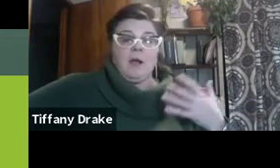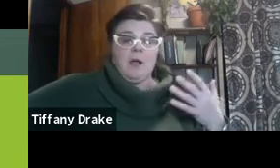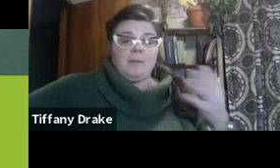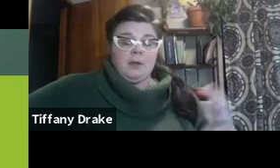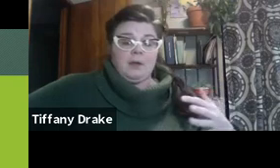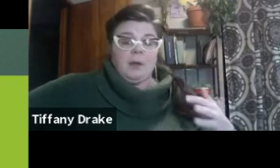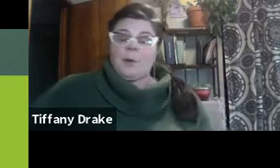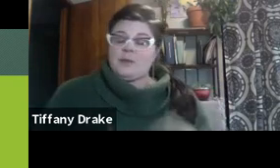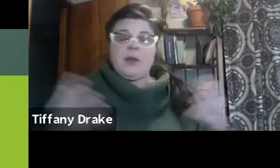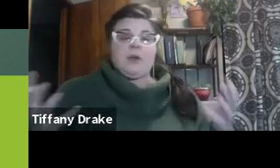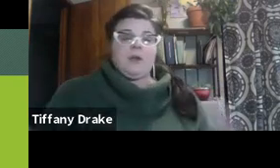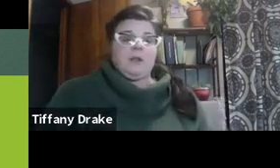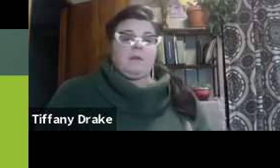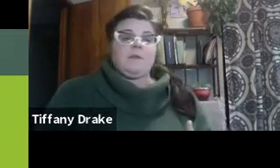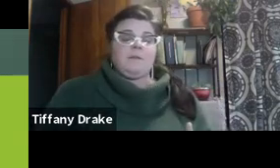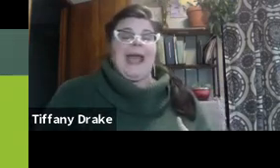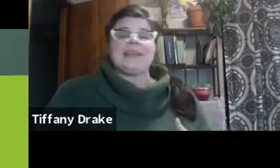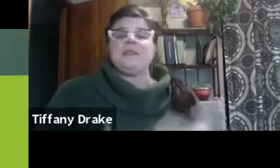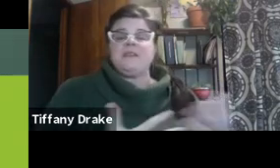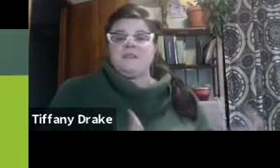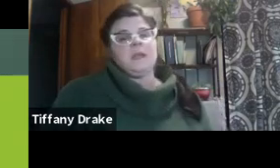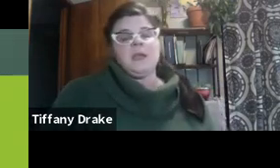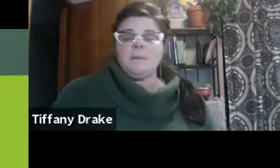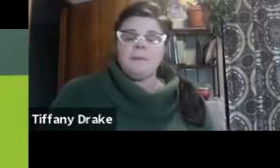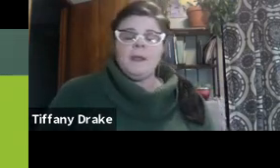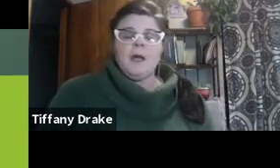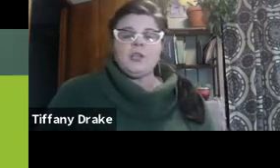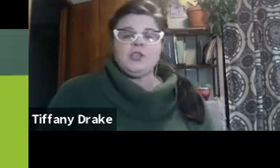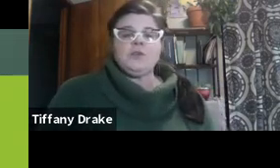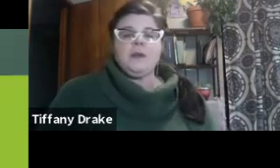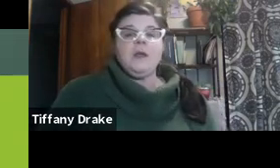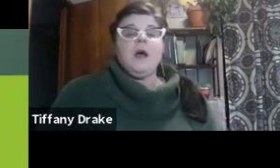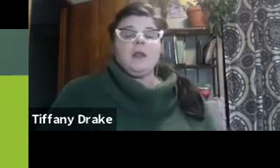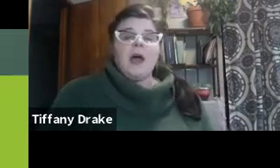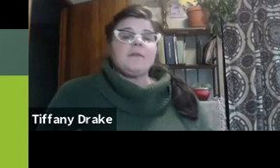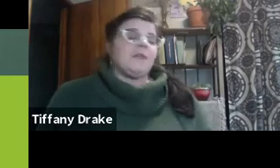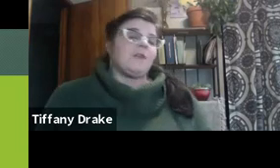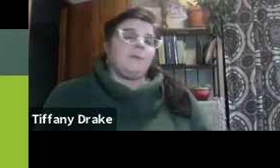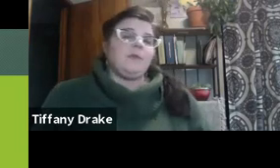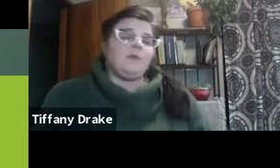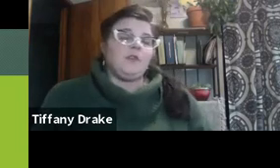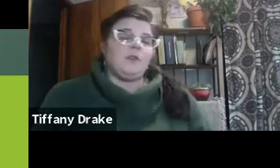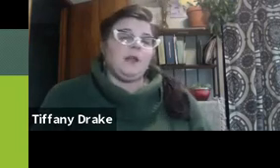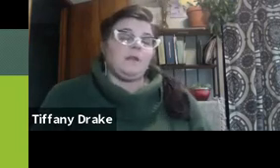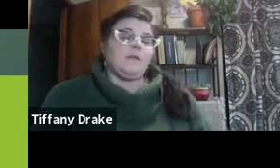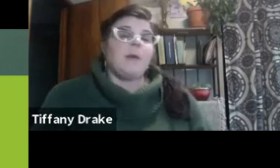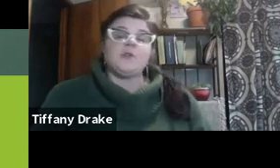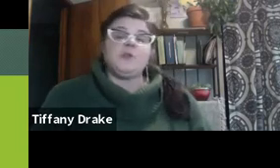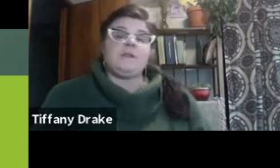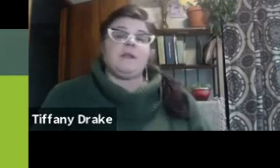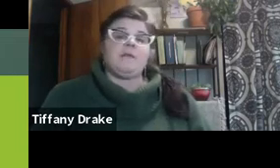where a perpetrator is actively seeking children, a lot of sexual abuse of children